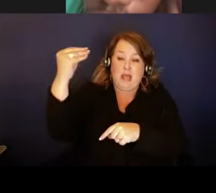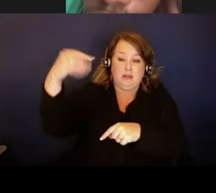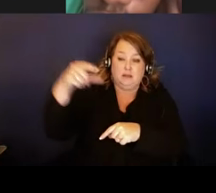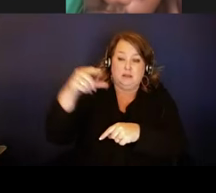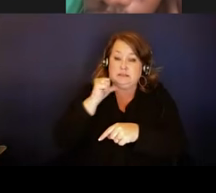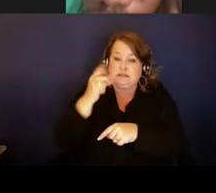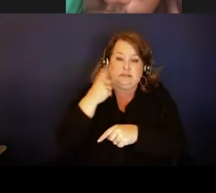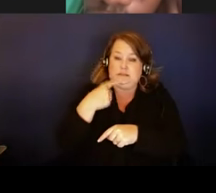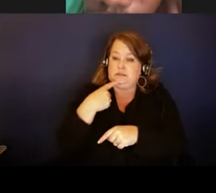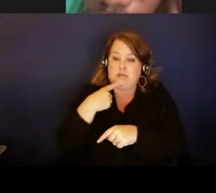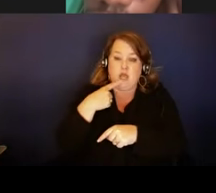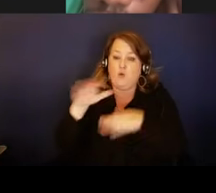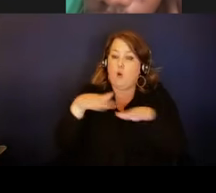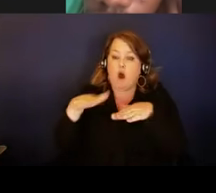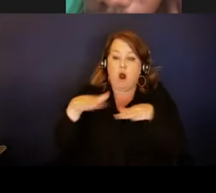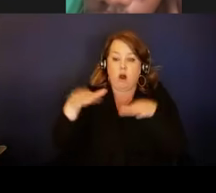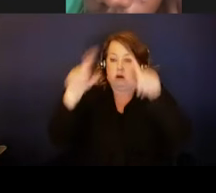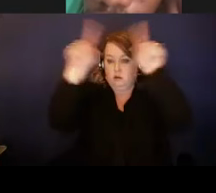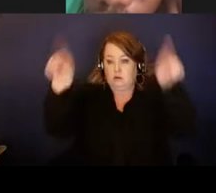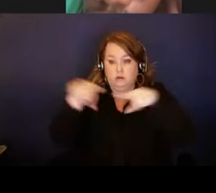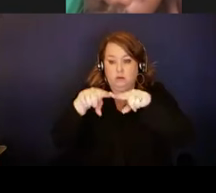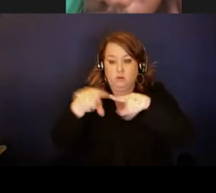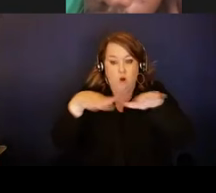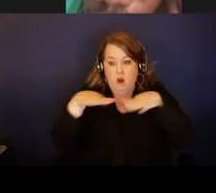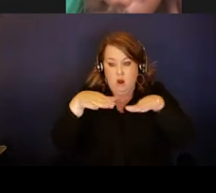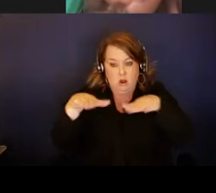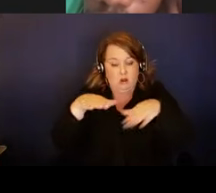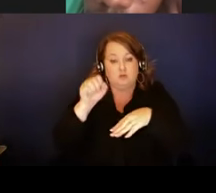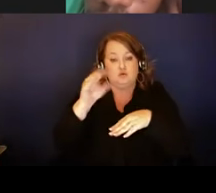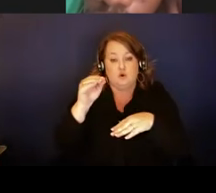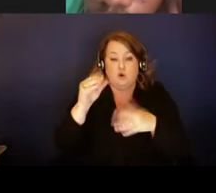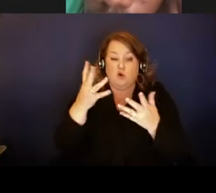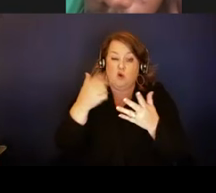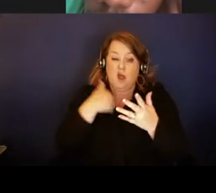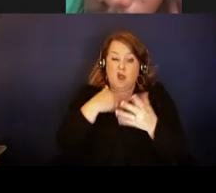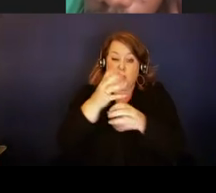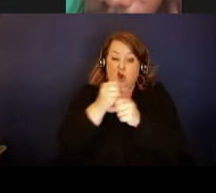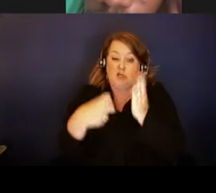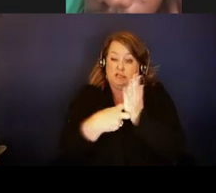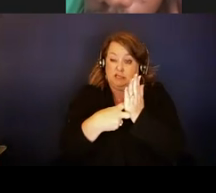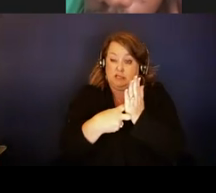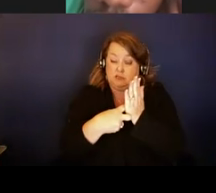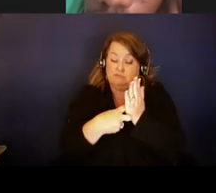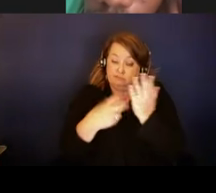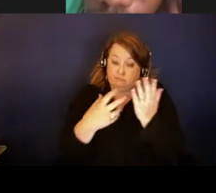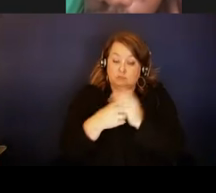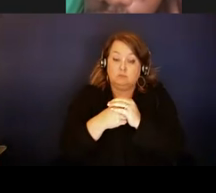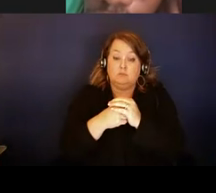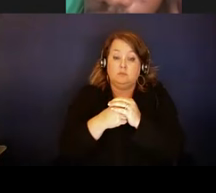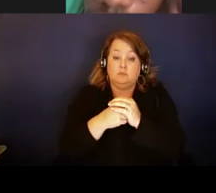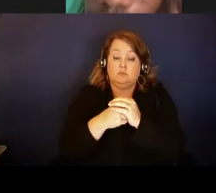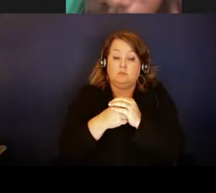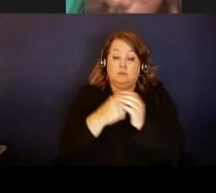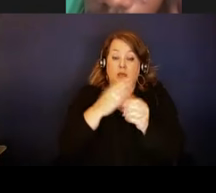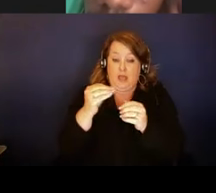walk. And so I got a ticket for that, and I was